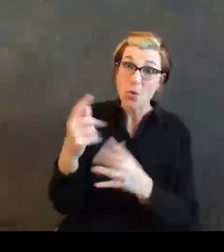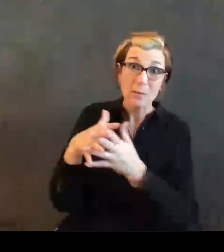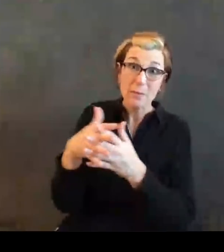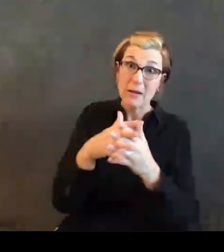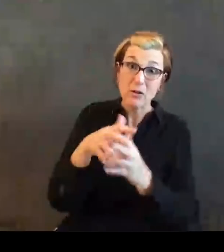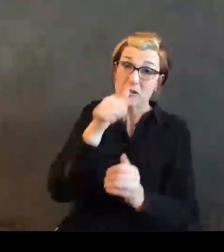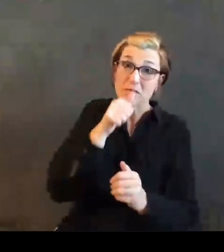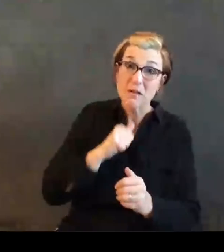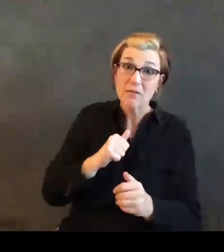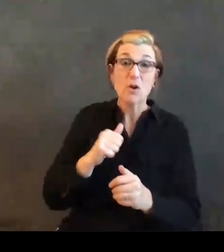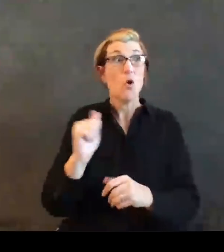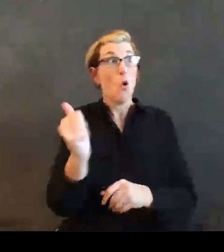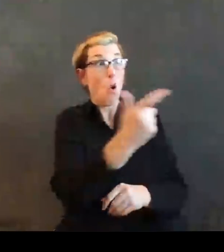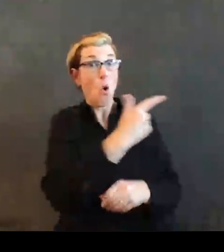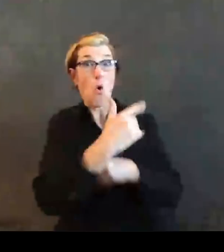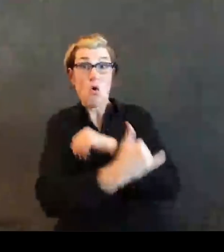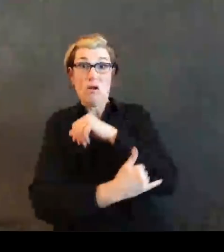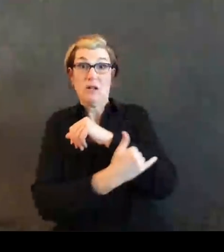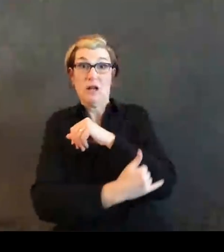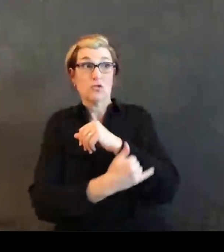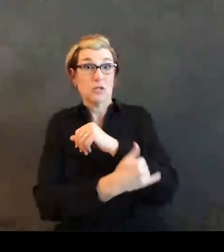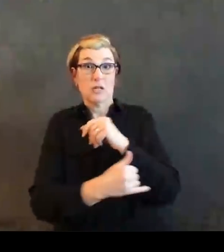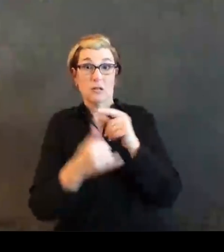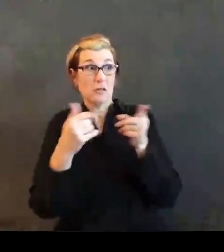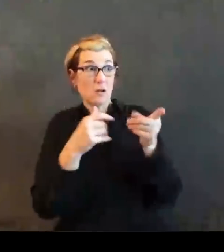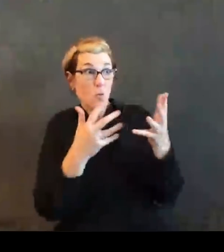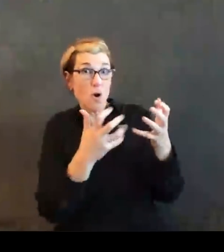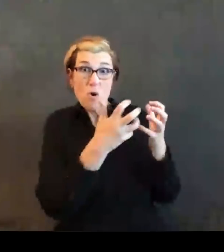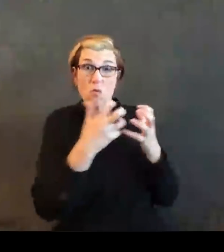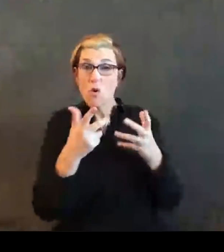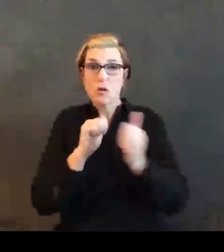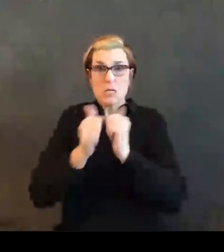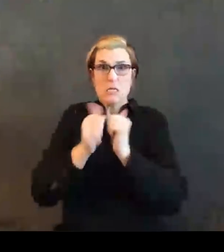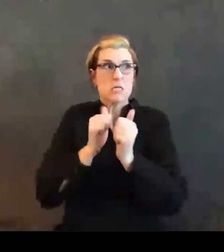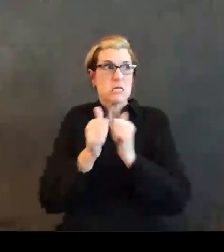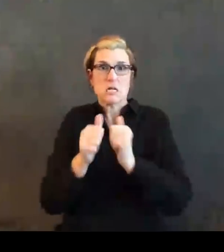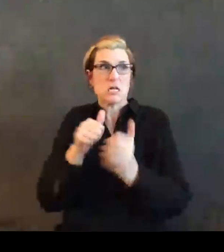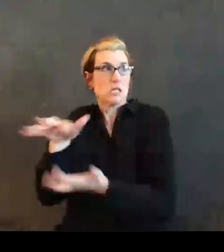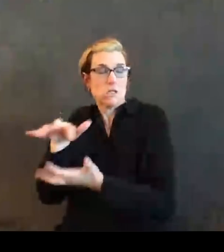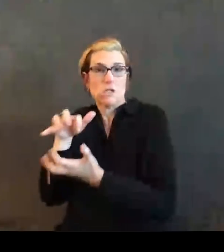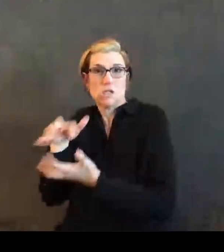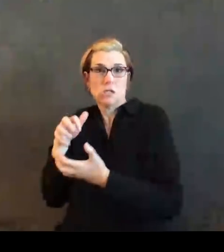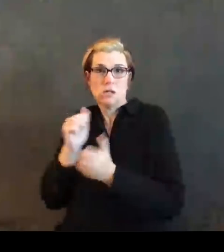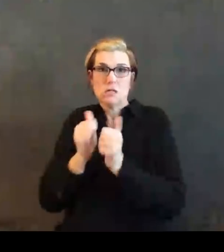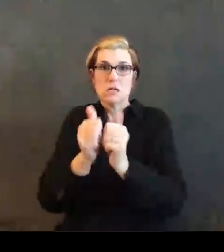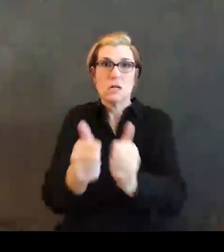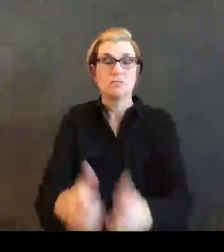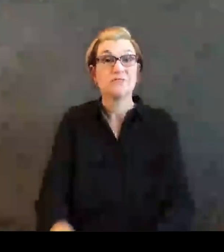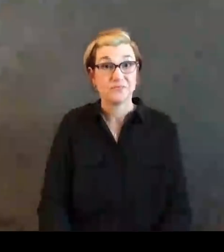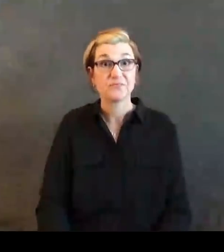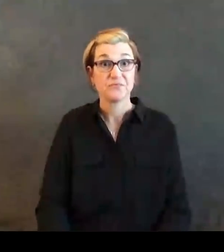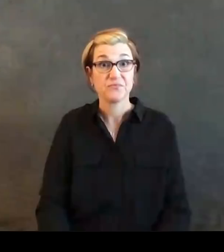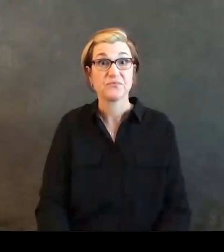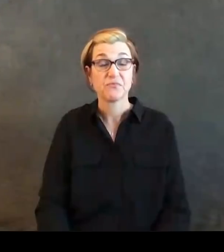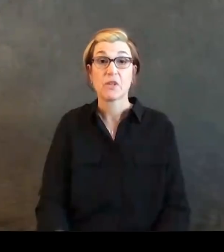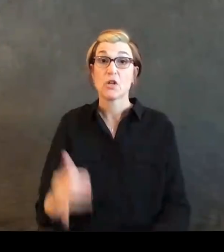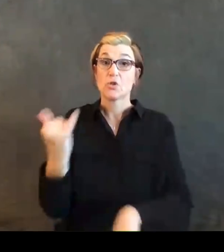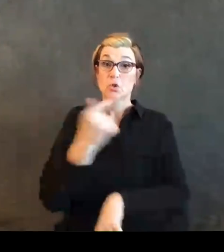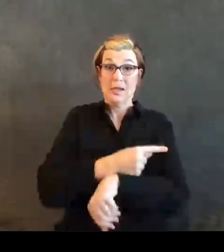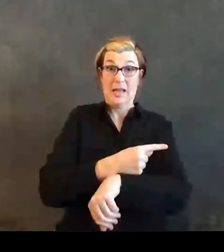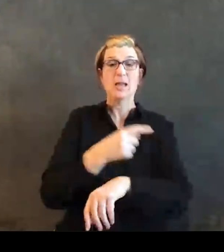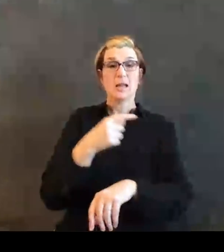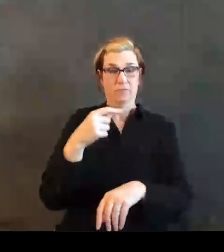get these things, so in competition with many, many countries. I believe today you broke the 150 mark for